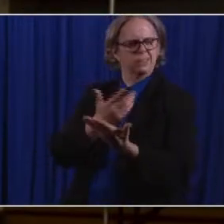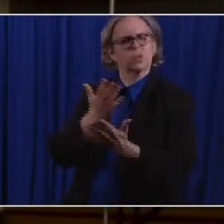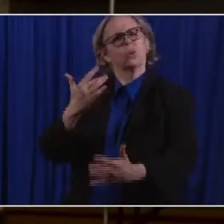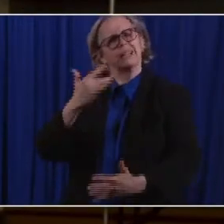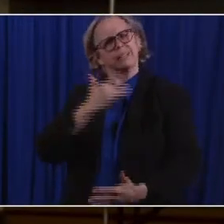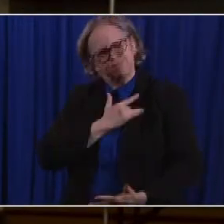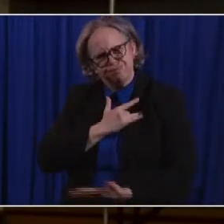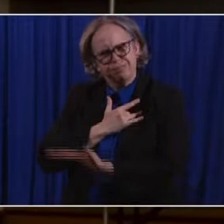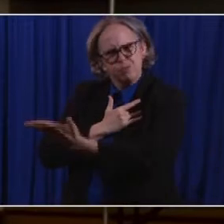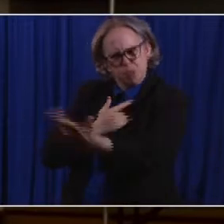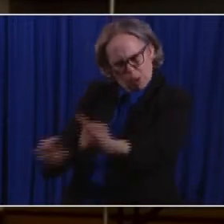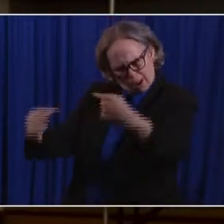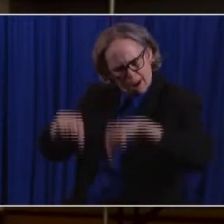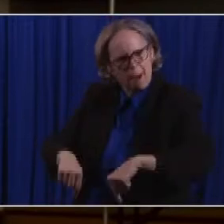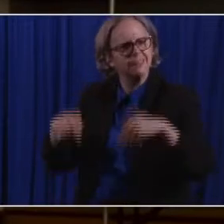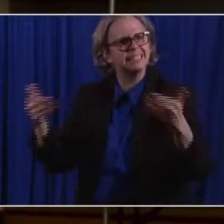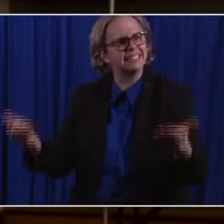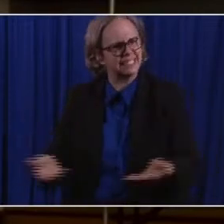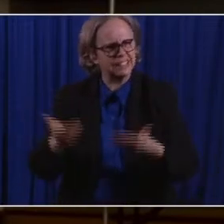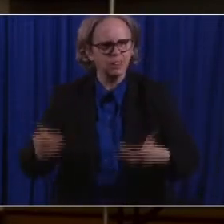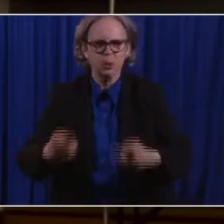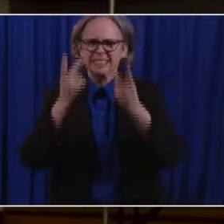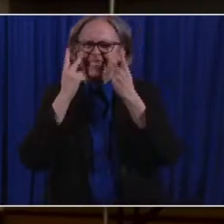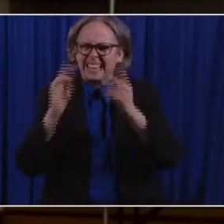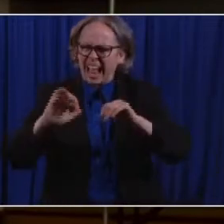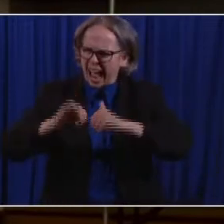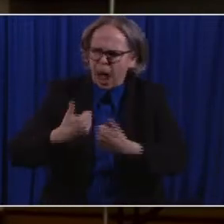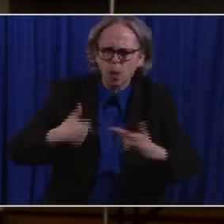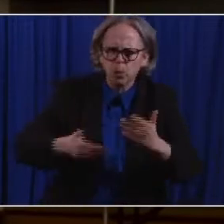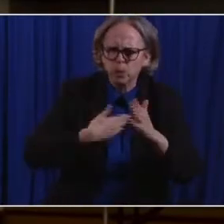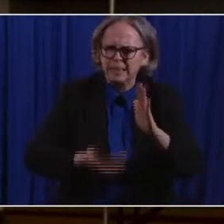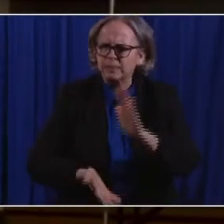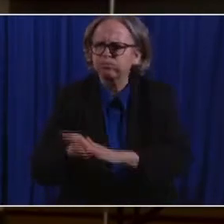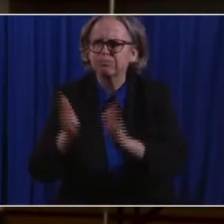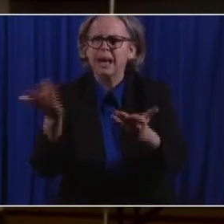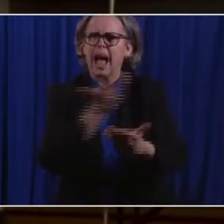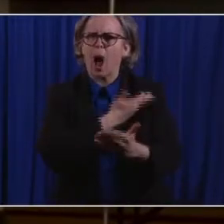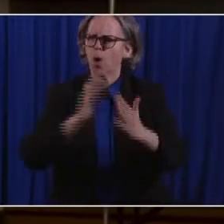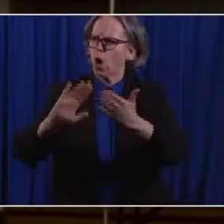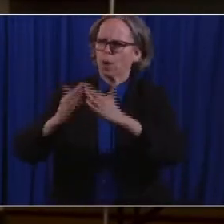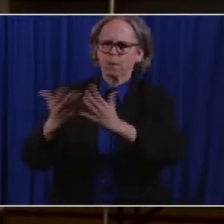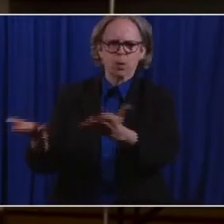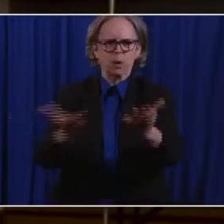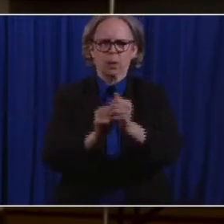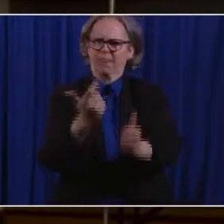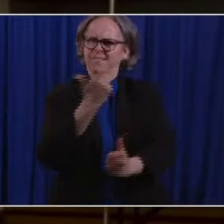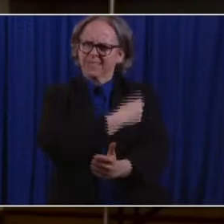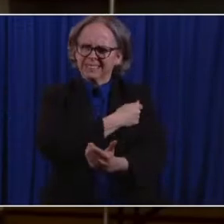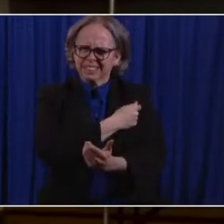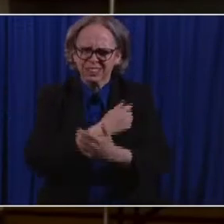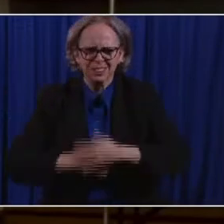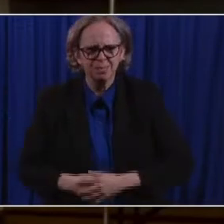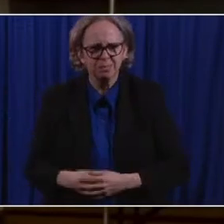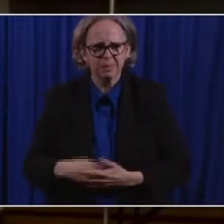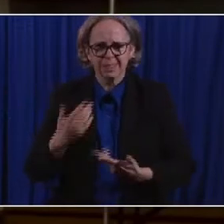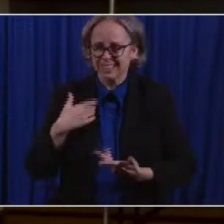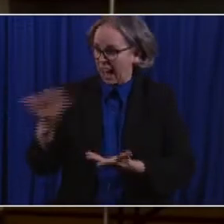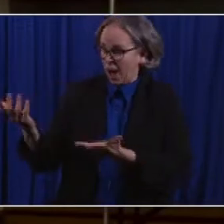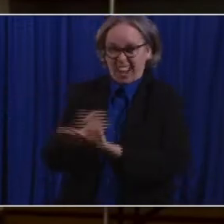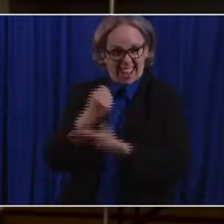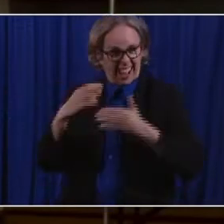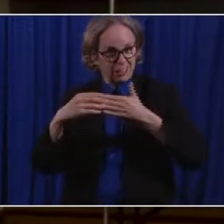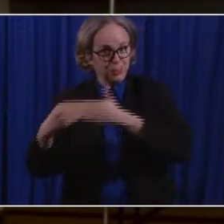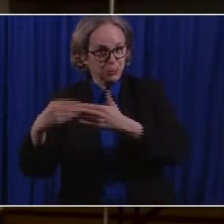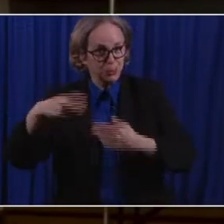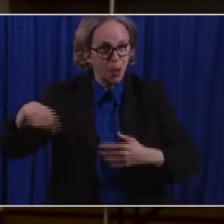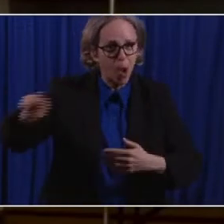and be supportive of our process. It struck me during that tour that we were on that you are probably